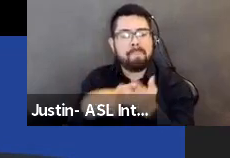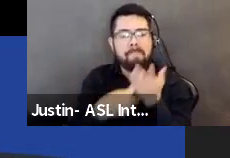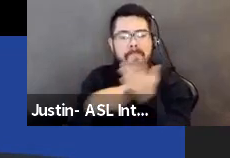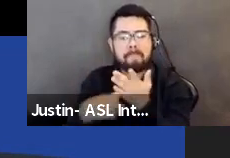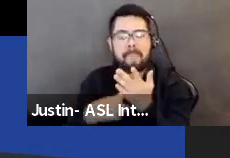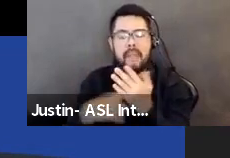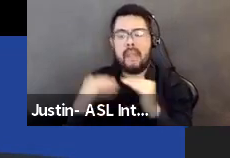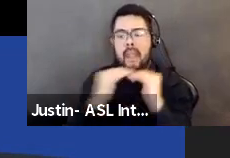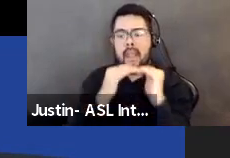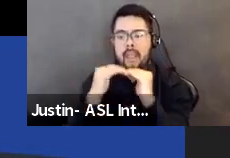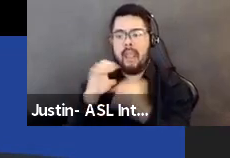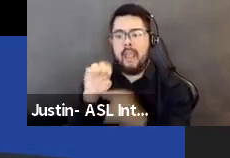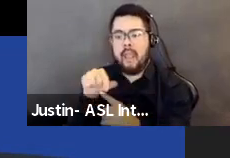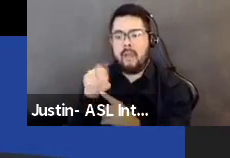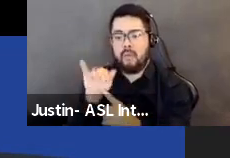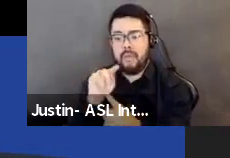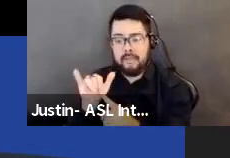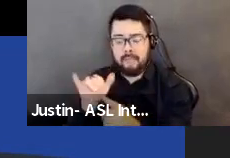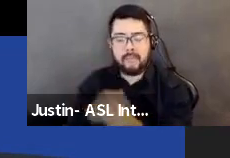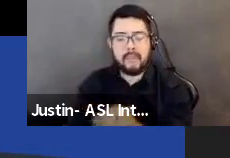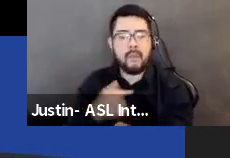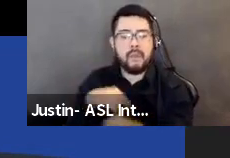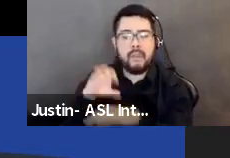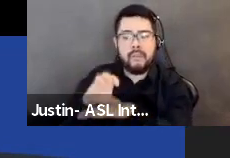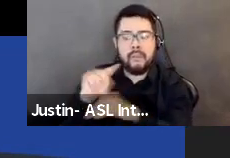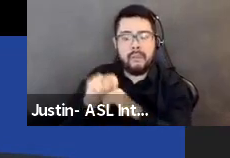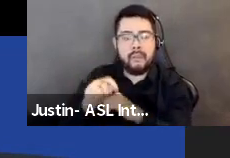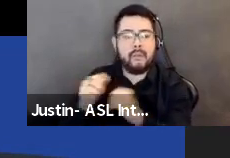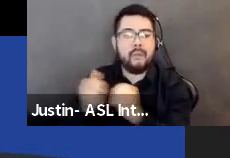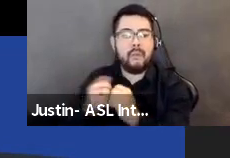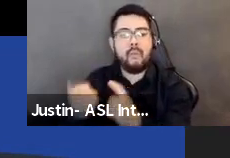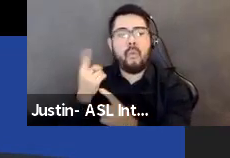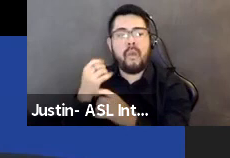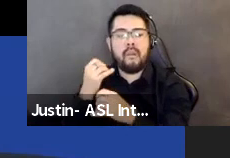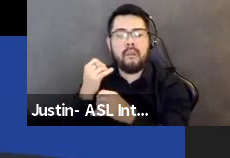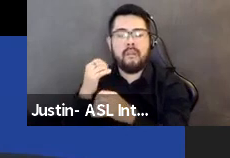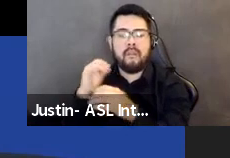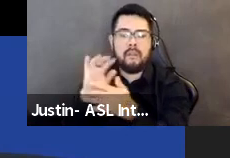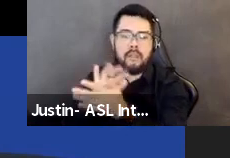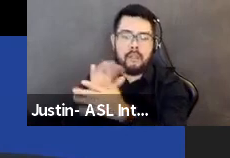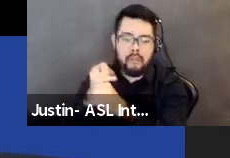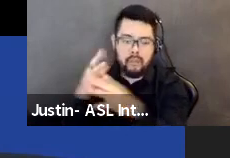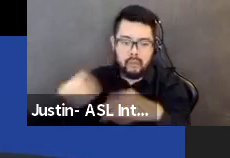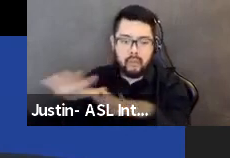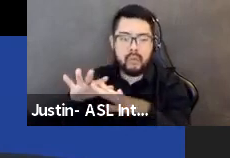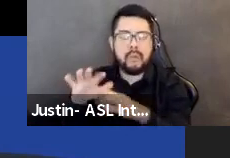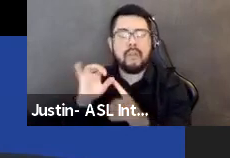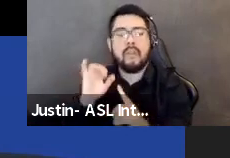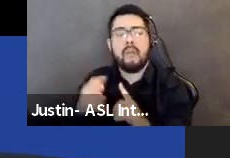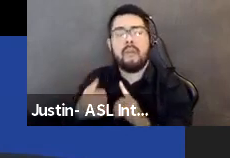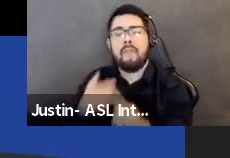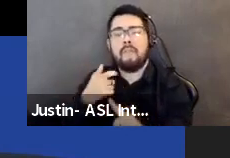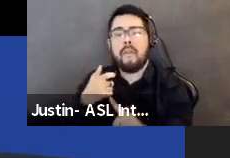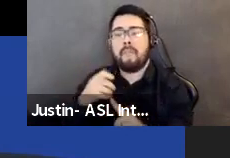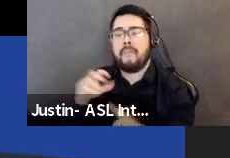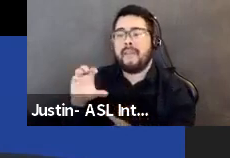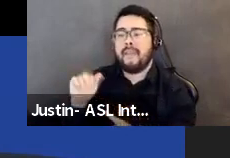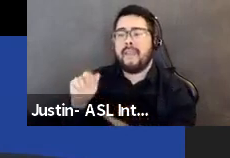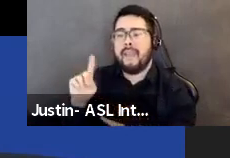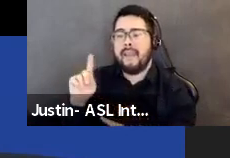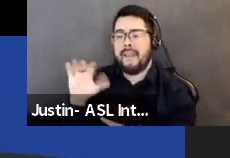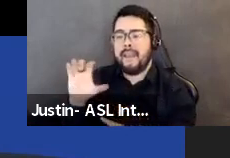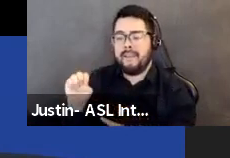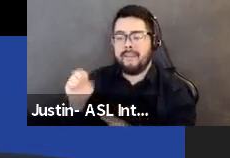equity um we consulted with the kirwan institute that was um some advice given to me by um candace moore chief